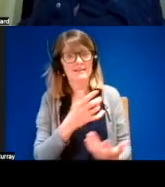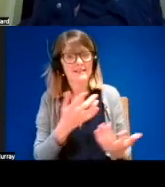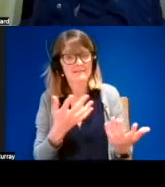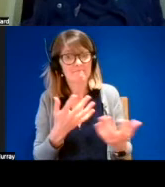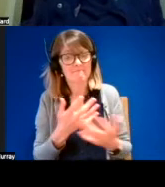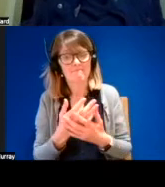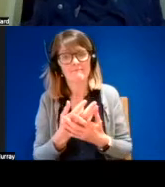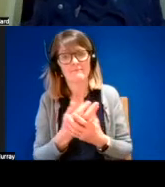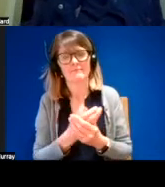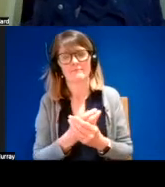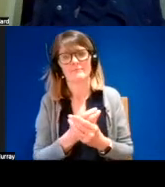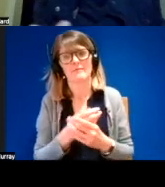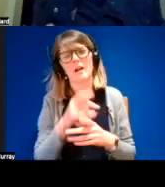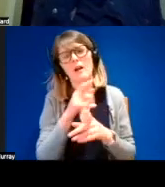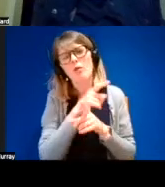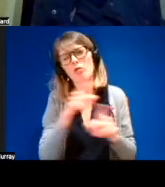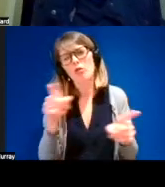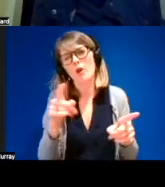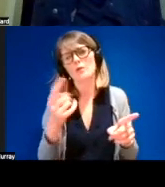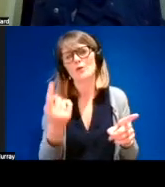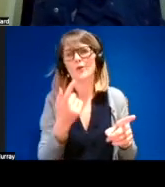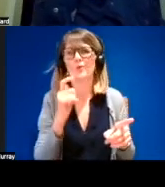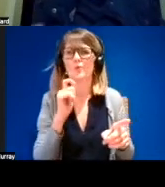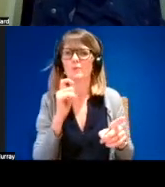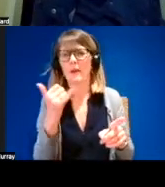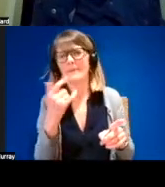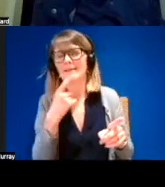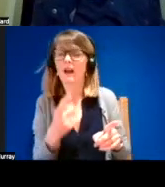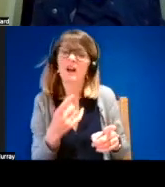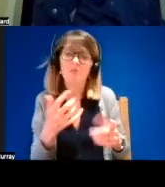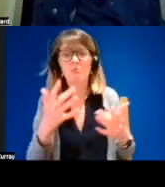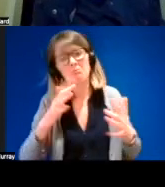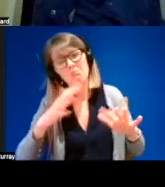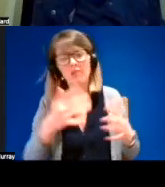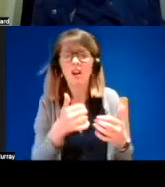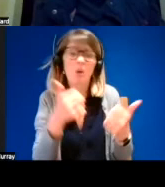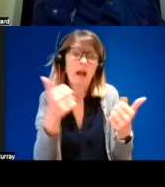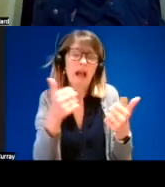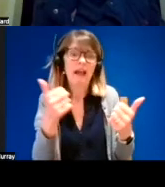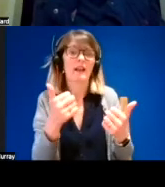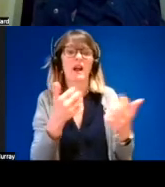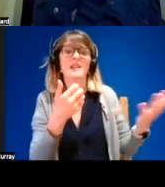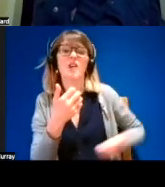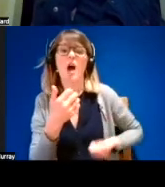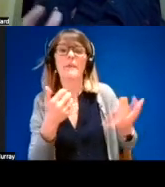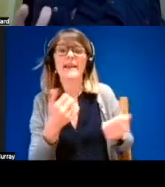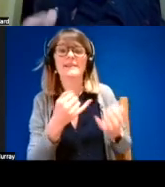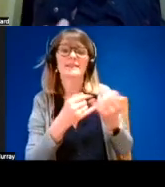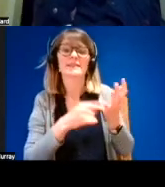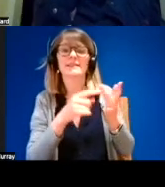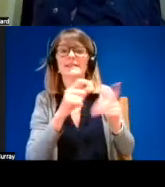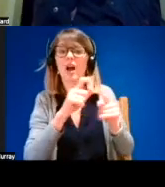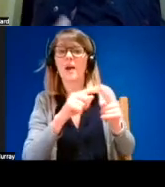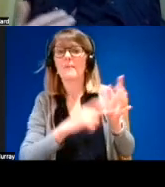Now, there are those who would say that this is fair enough. A stipend is designed not as a wage, but to set